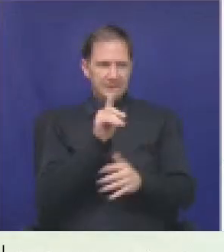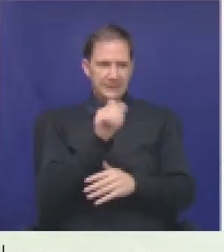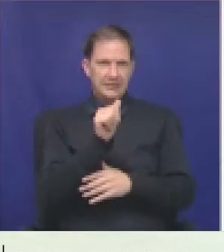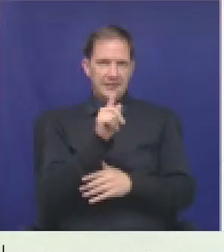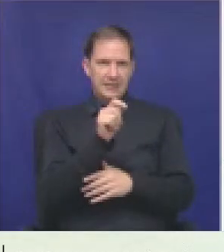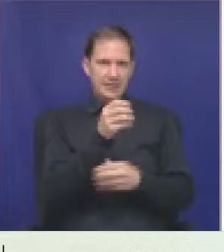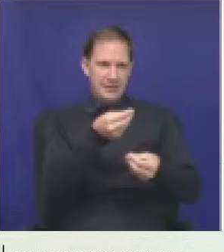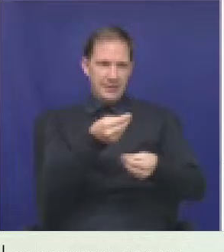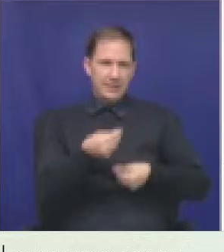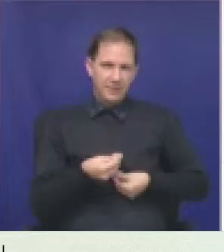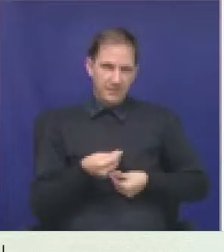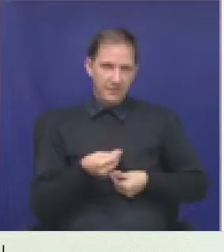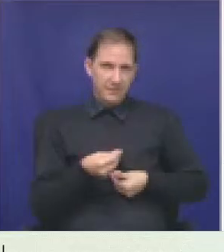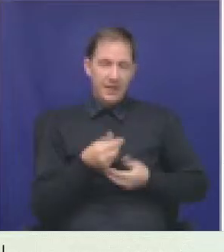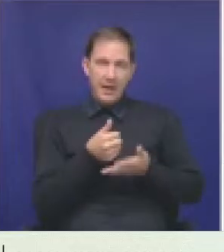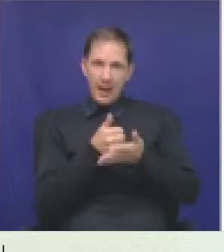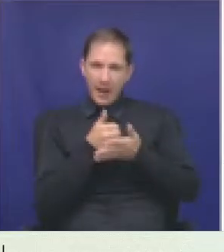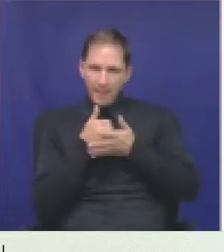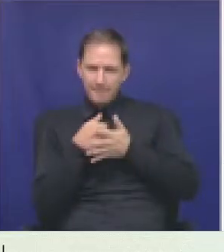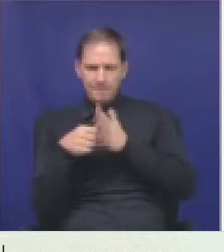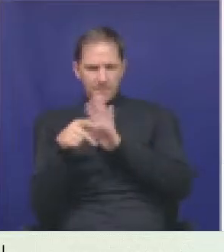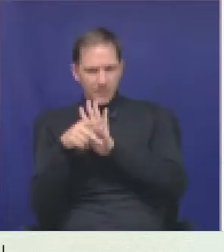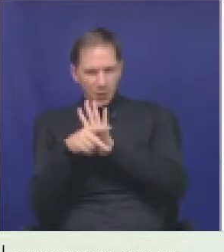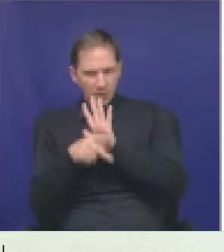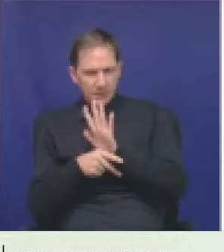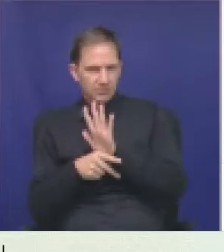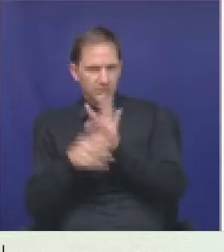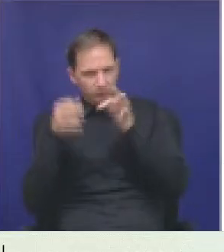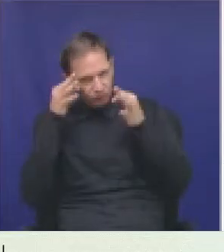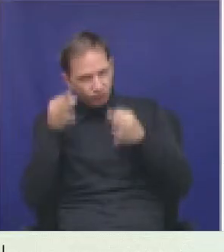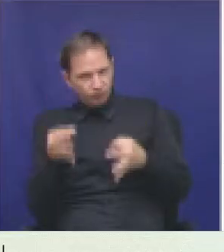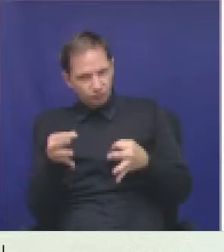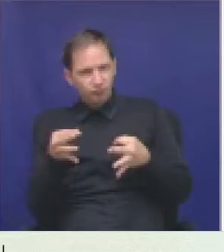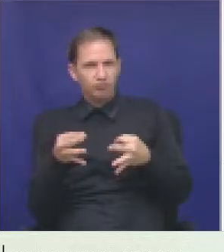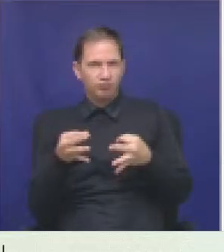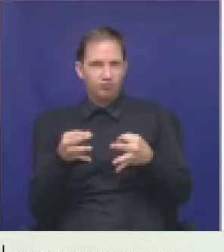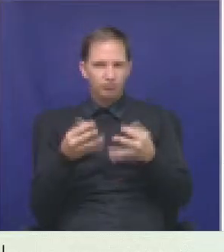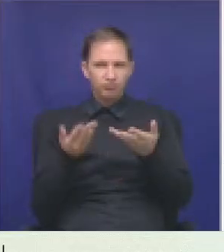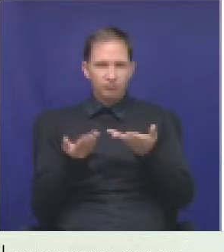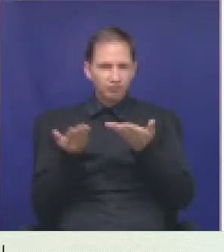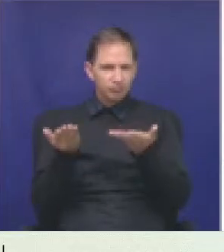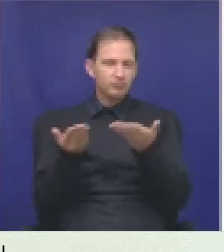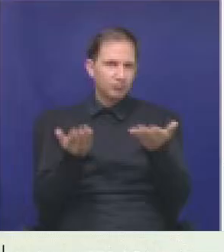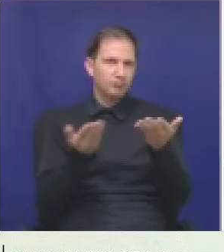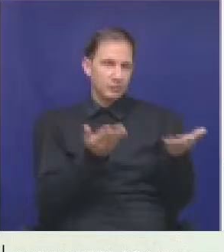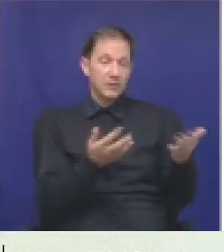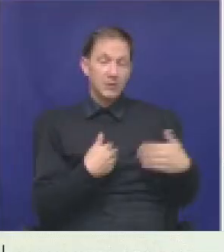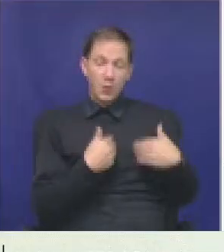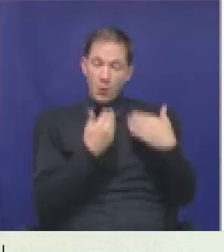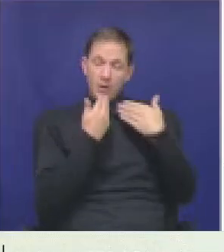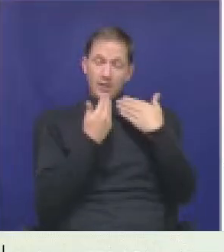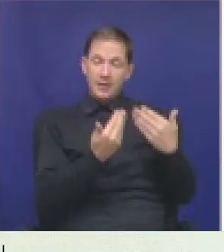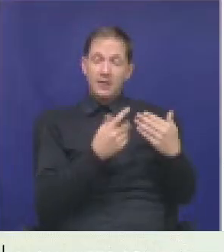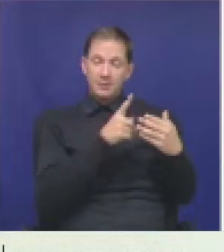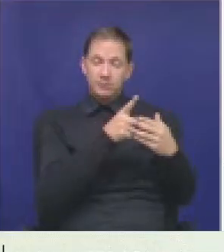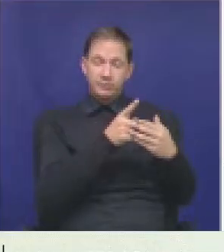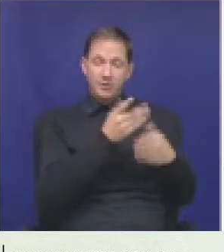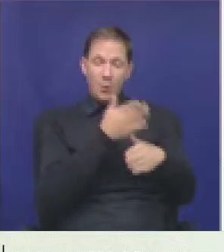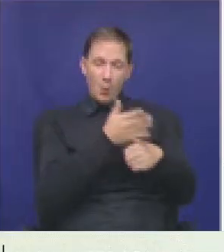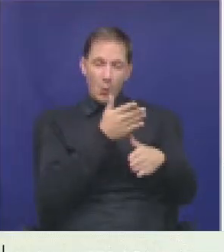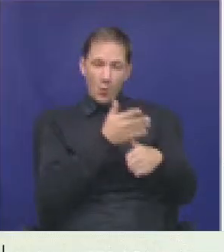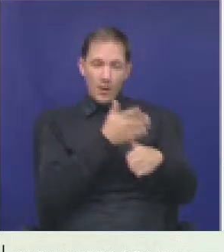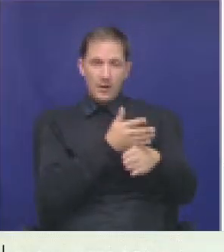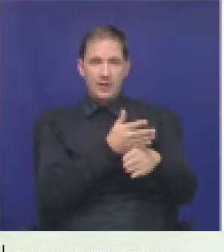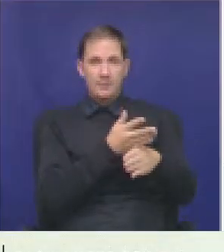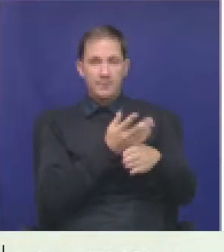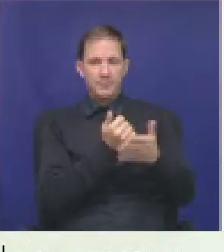evidence-based policymaking, economic planning, and service delivery. We commend the entity for its efforts in strengthening data integrity,